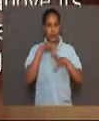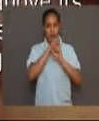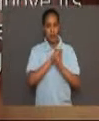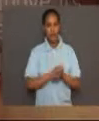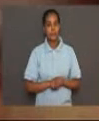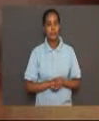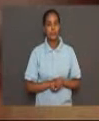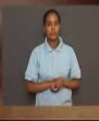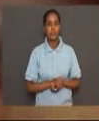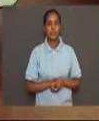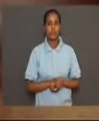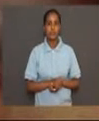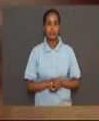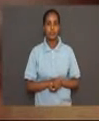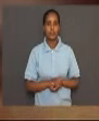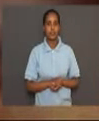Time's up!